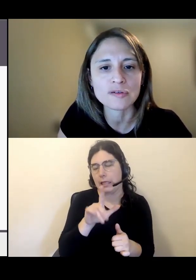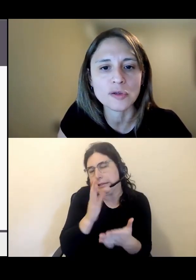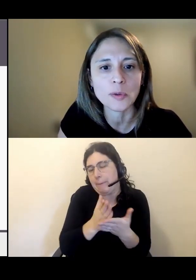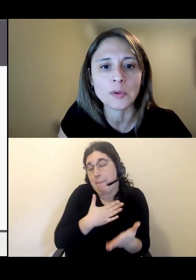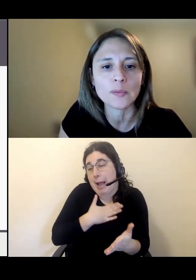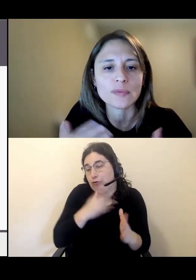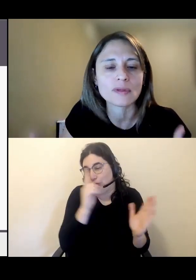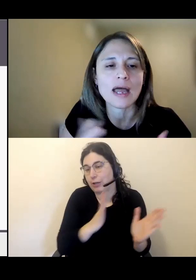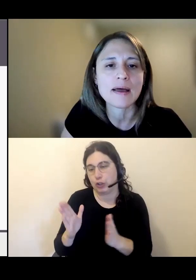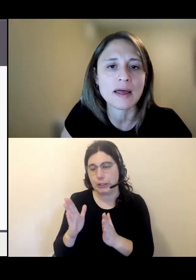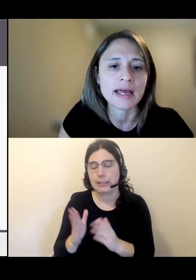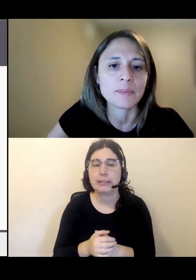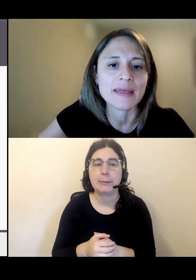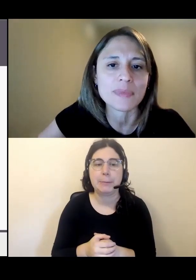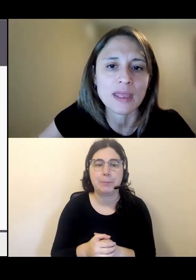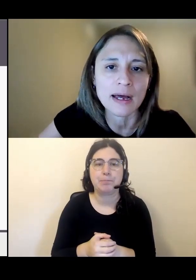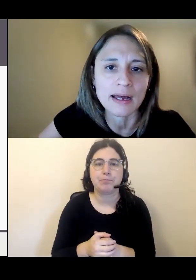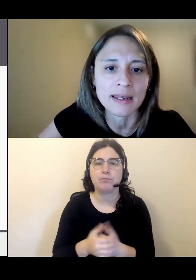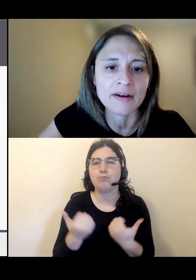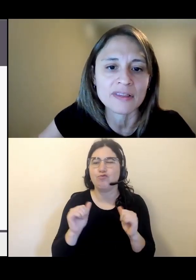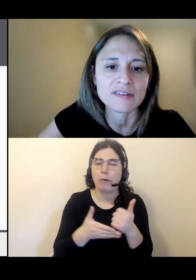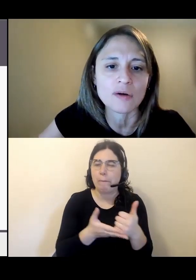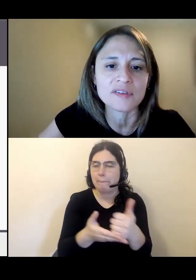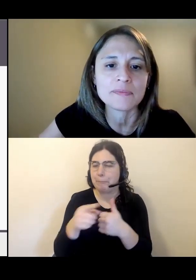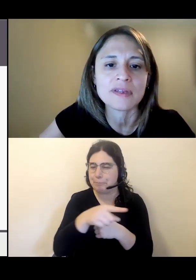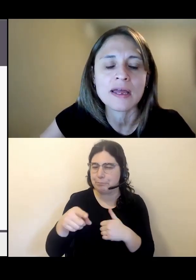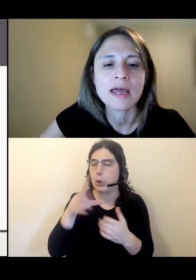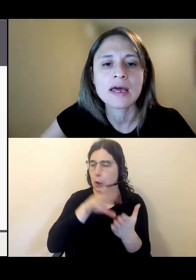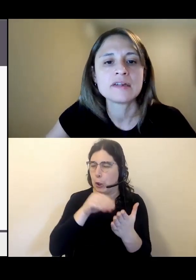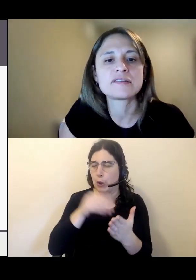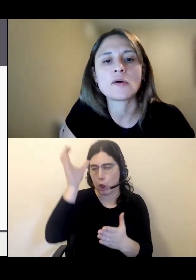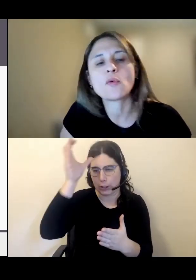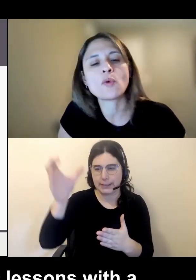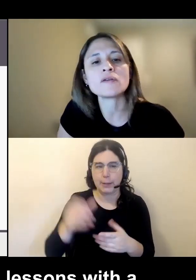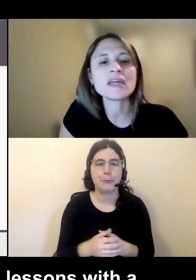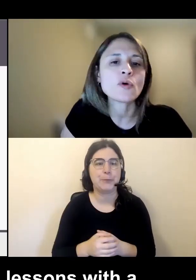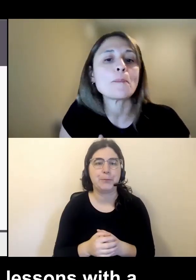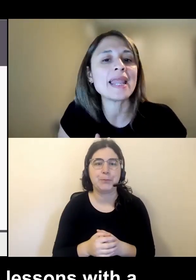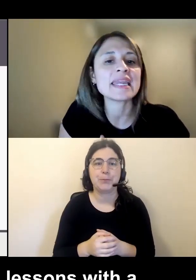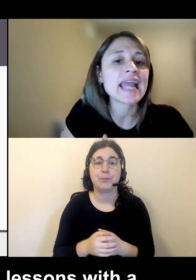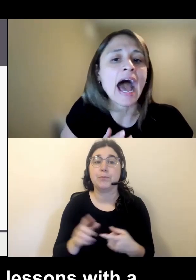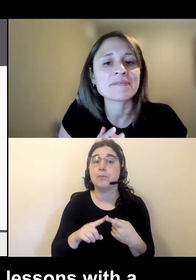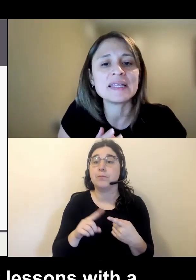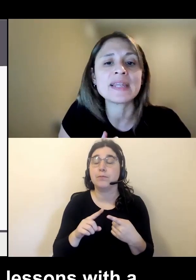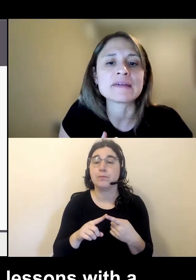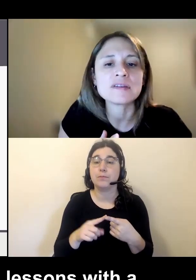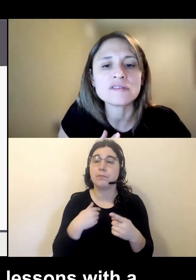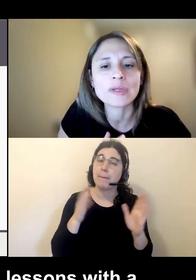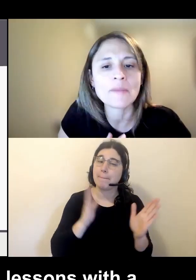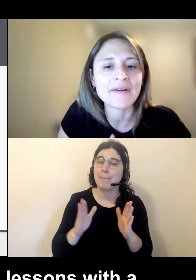in order to help them learn these concepts. So one of them was planning